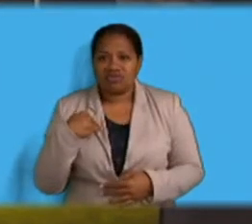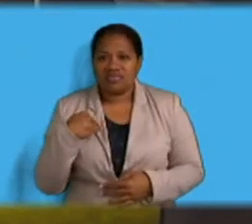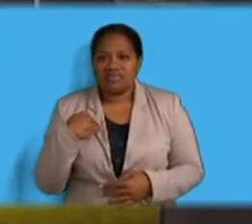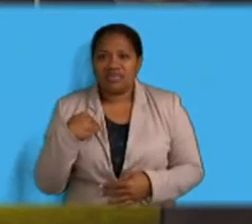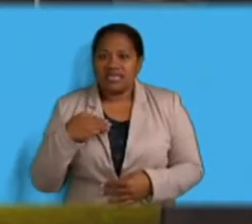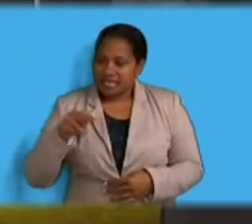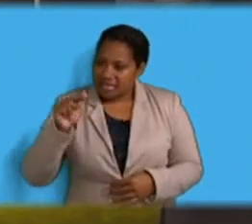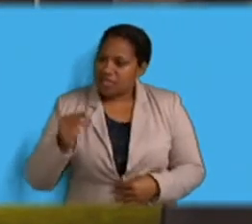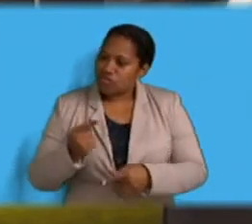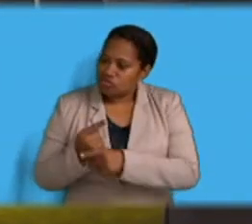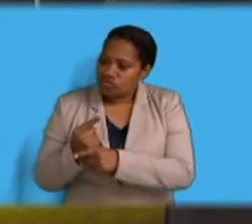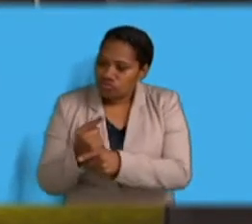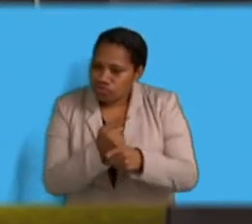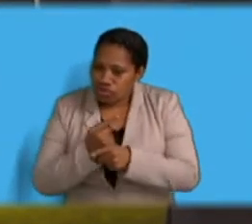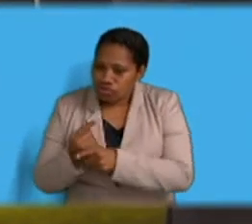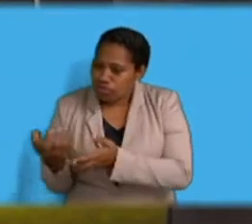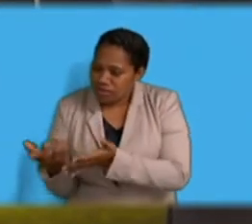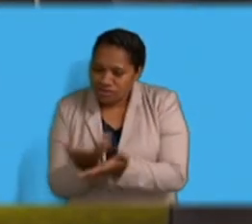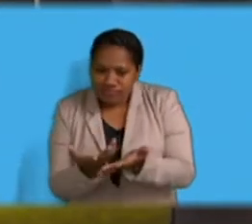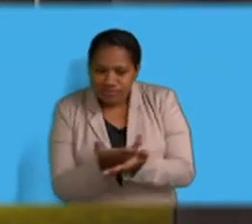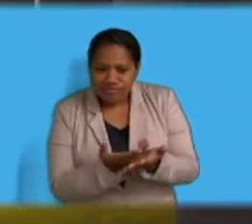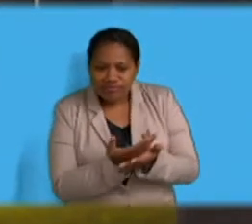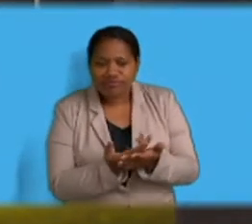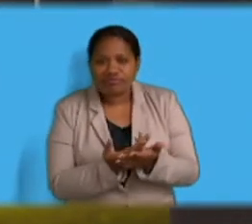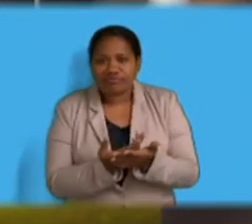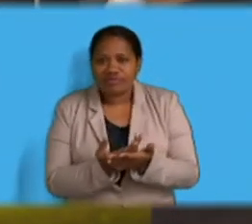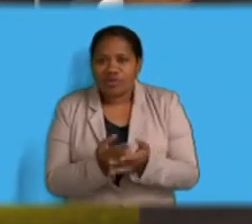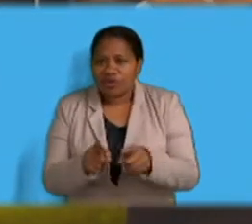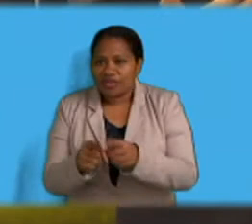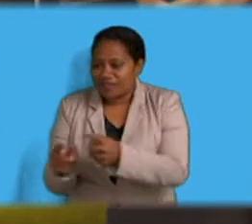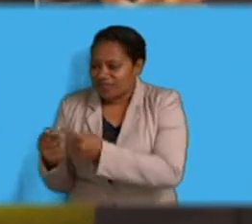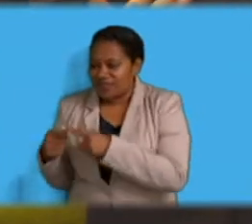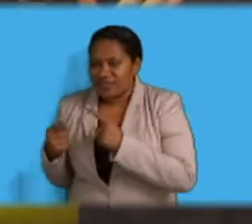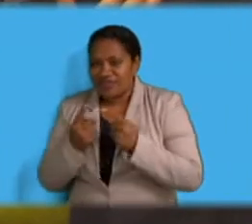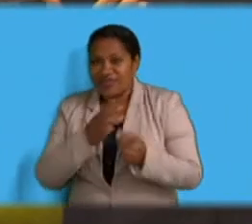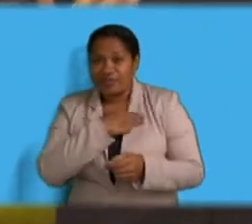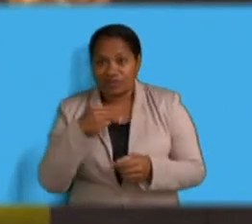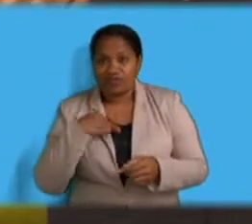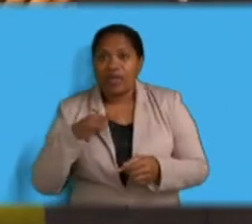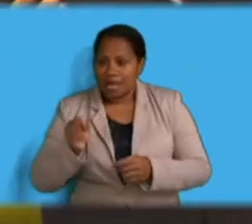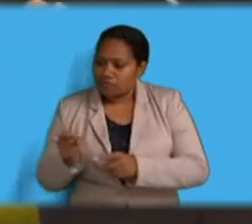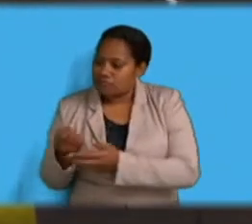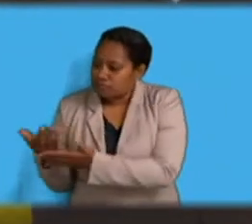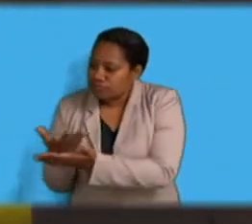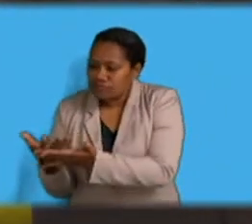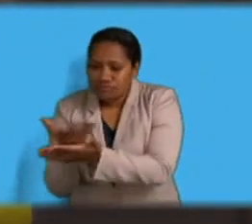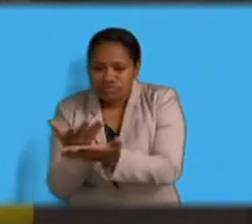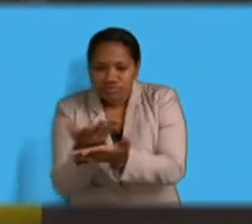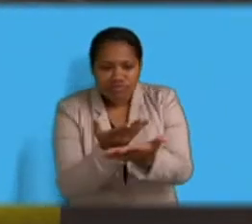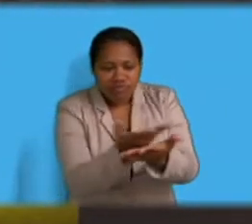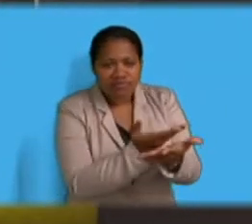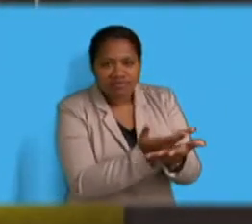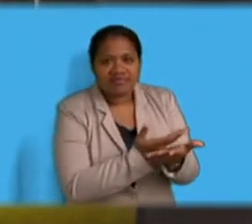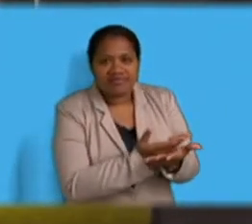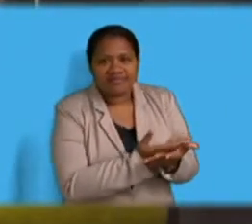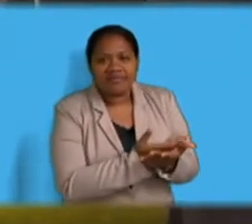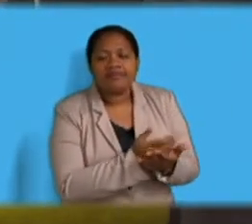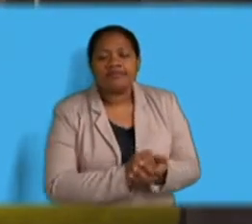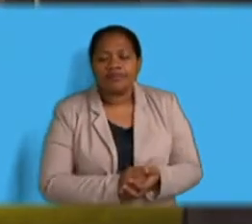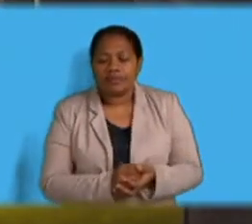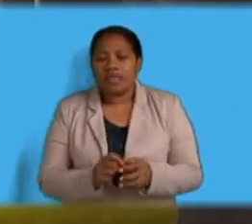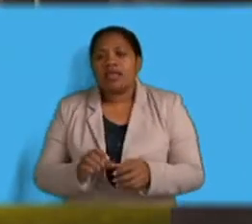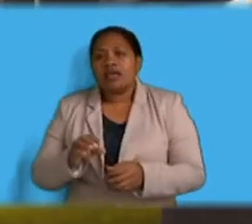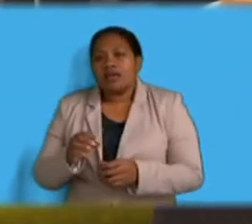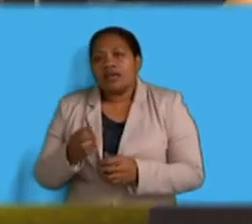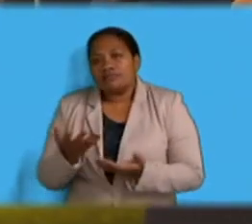talk to each other too, across all the ministries. And so we are working with them, with the respective permanent secretaries, the ministers, in